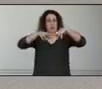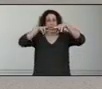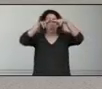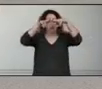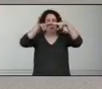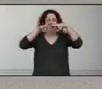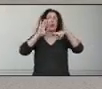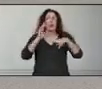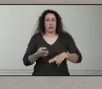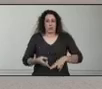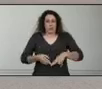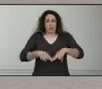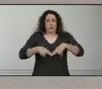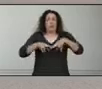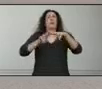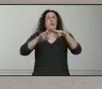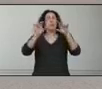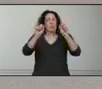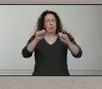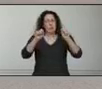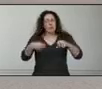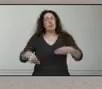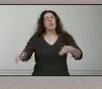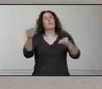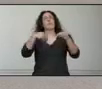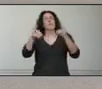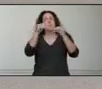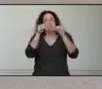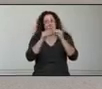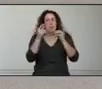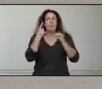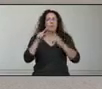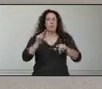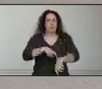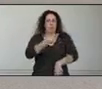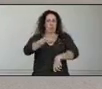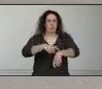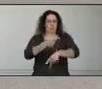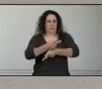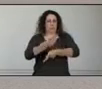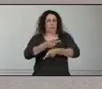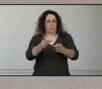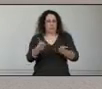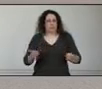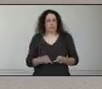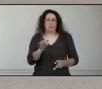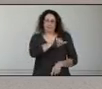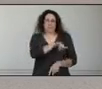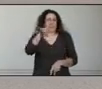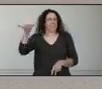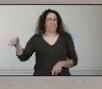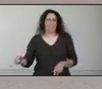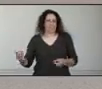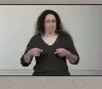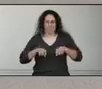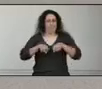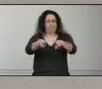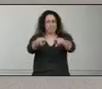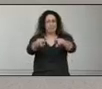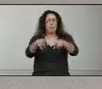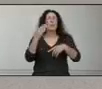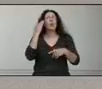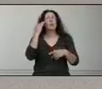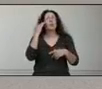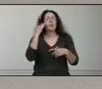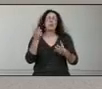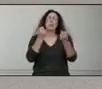increases the chances that there will be more cases introduced into the congregate setting. And the problem with congregate settings, as you know, is that there's a lot of